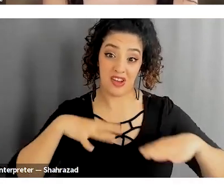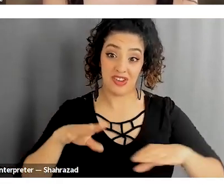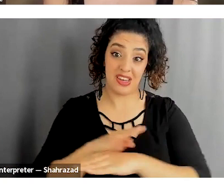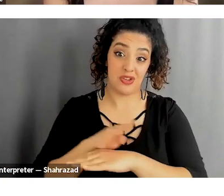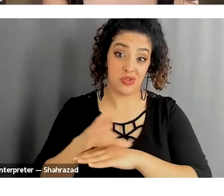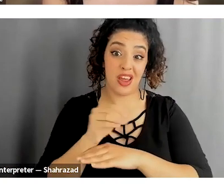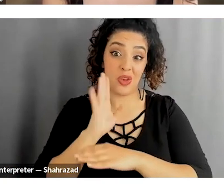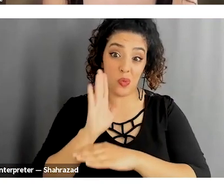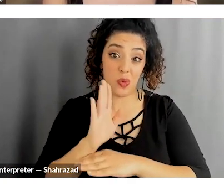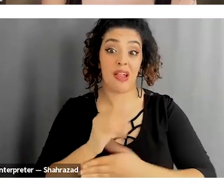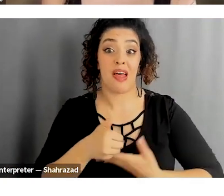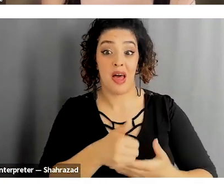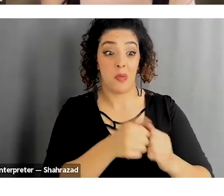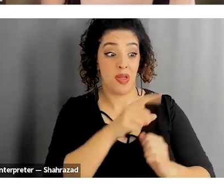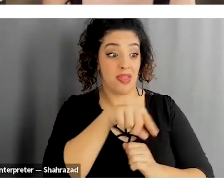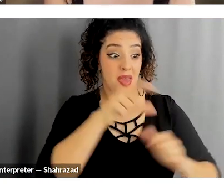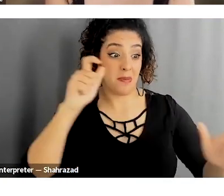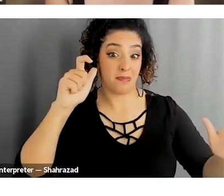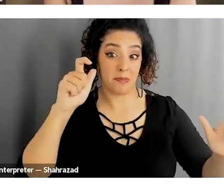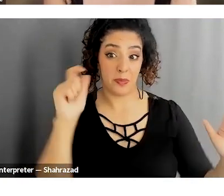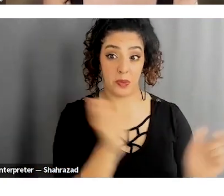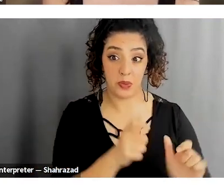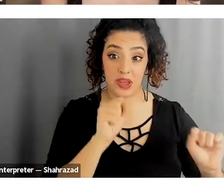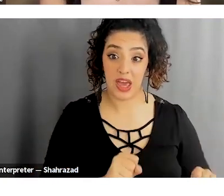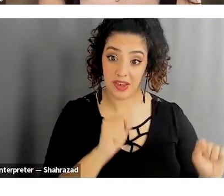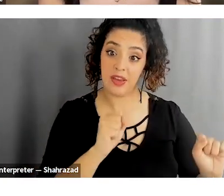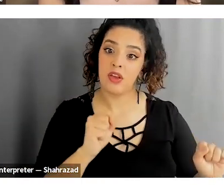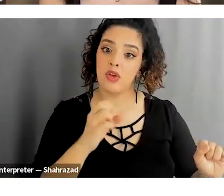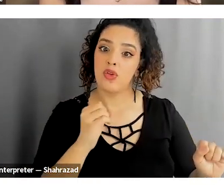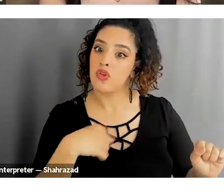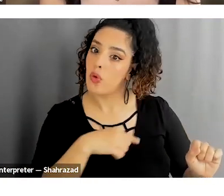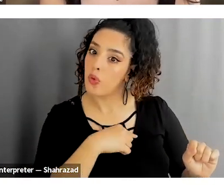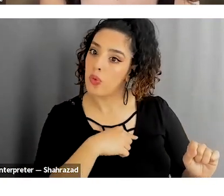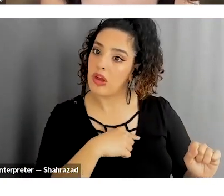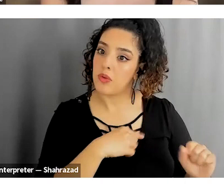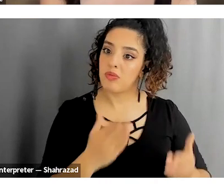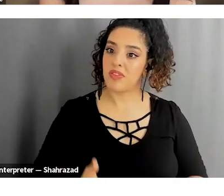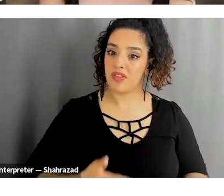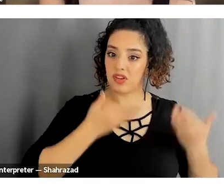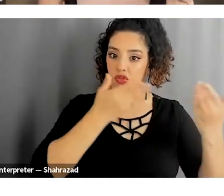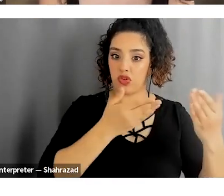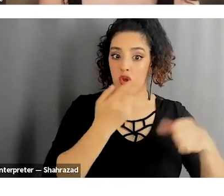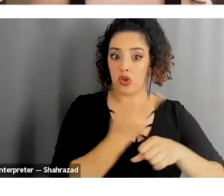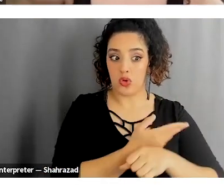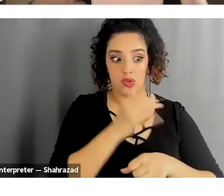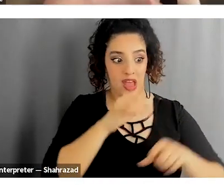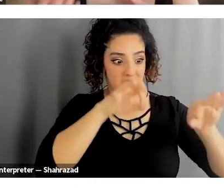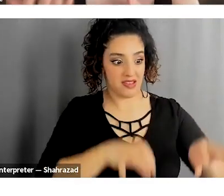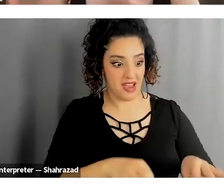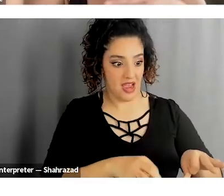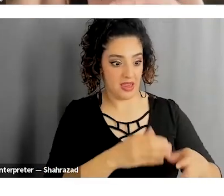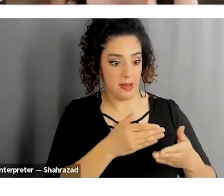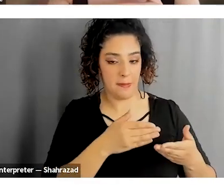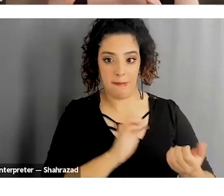significantly scale down, right? Like we're not suggesting that let's use that dyeing method on overproduction. No, it goes hand in